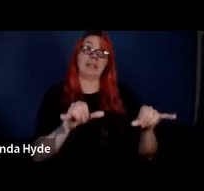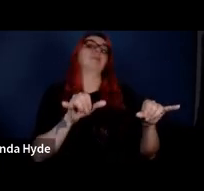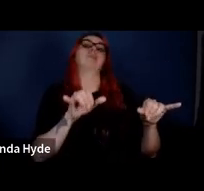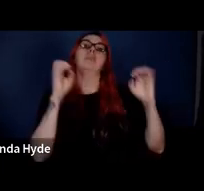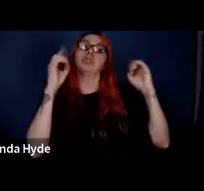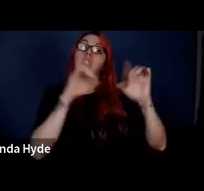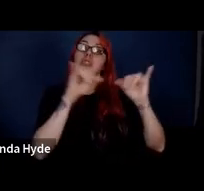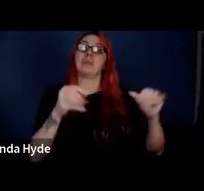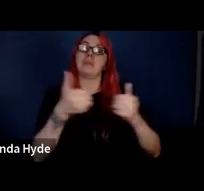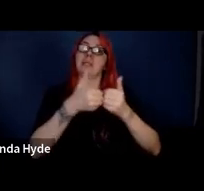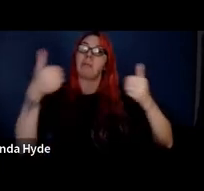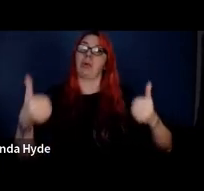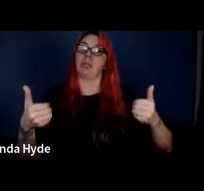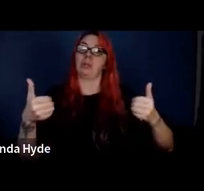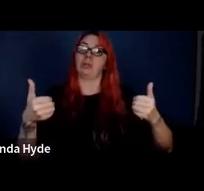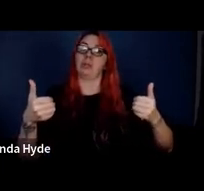that